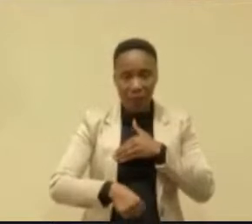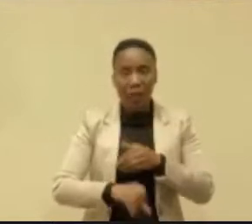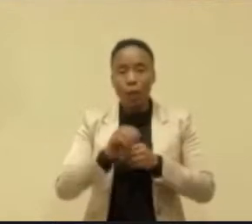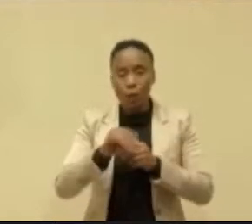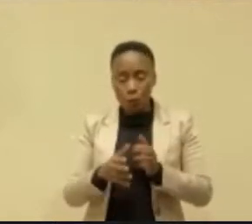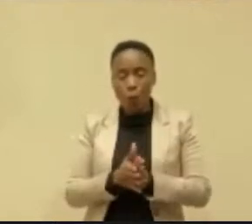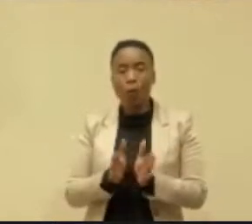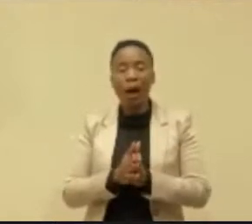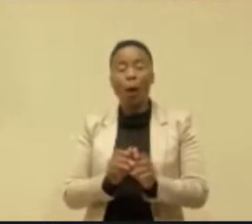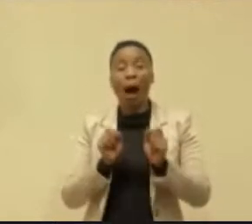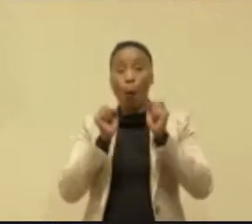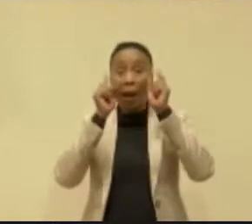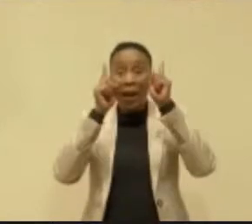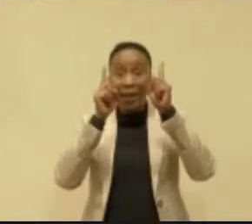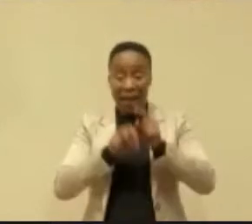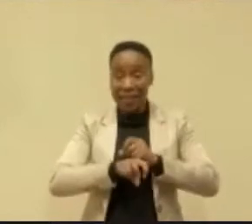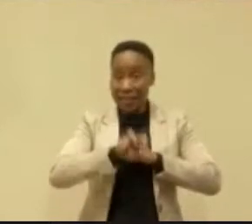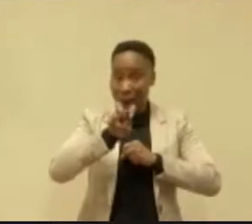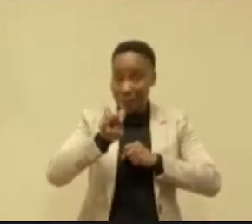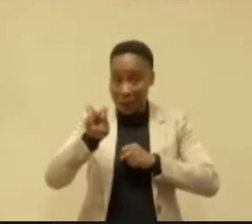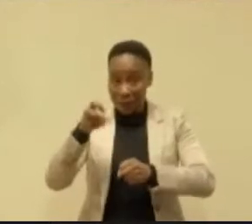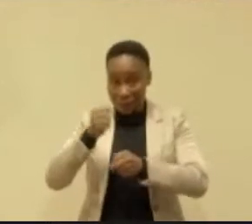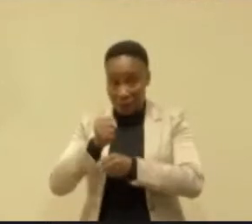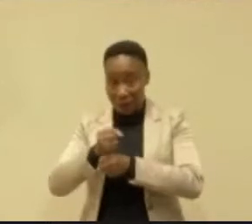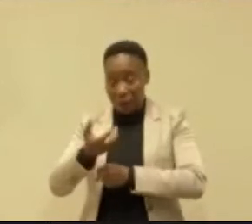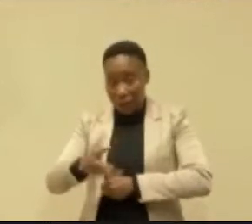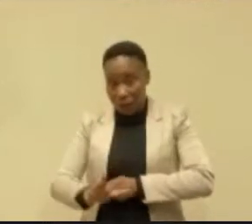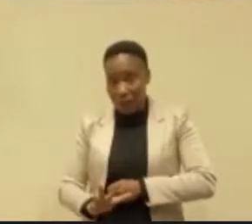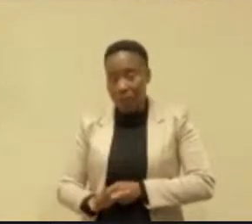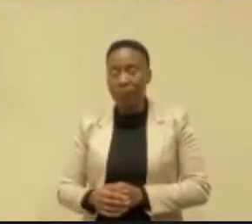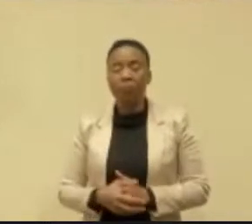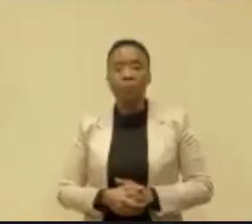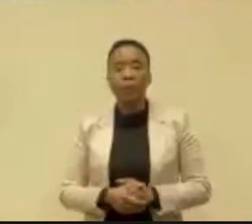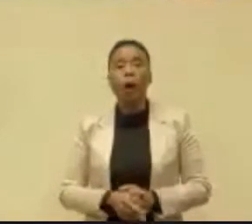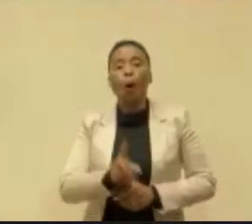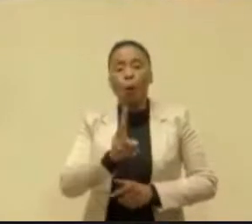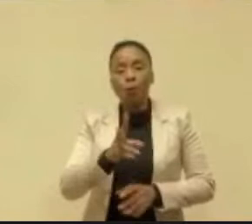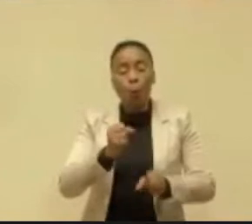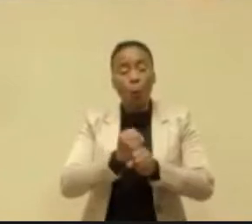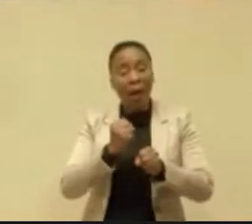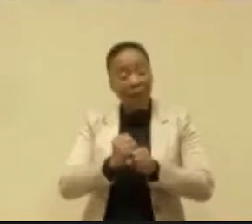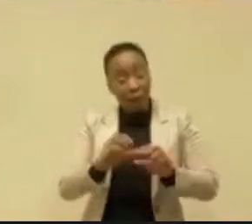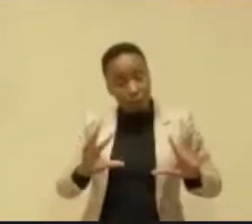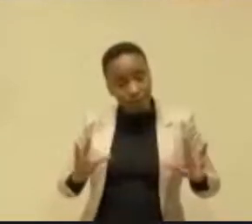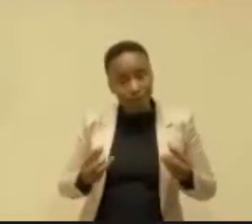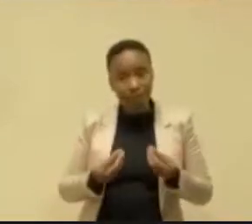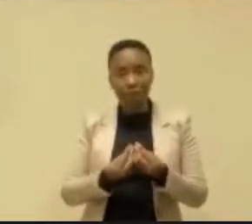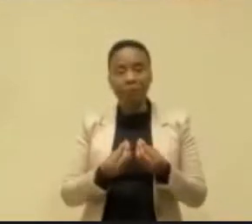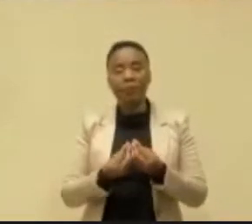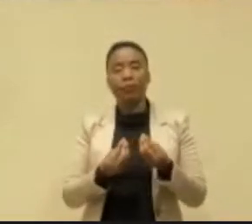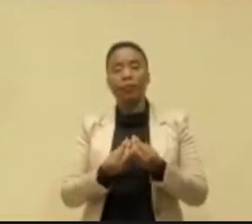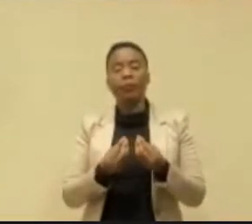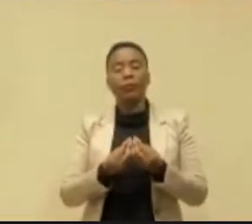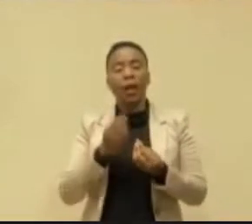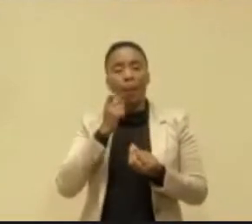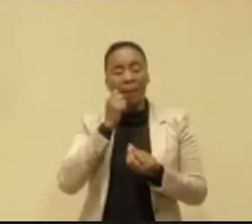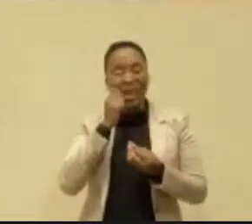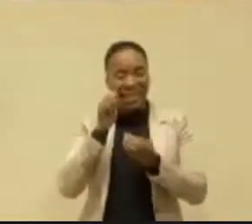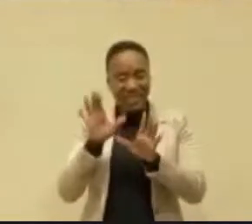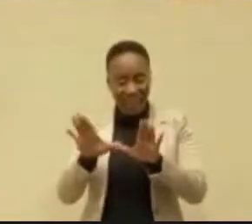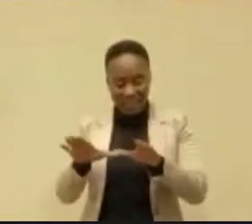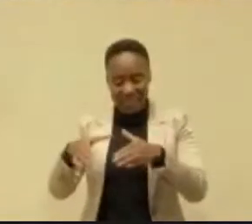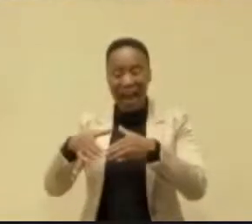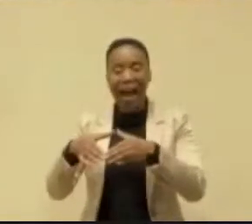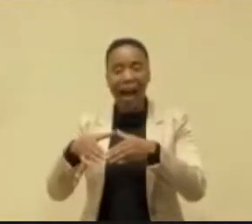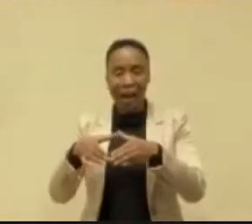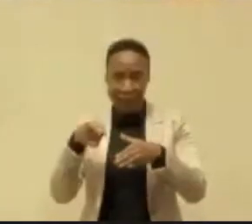awareness campaign but also we are working together with a men's sector in